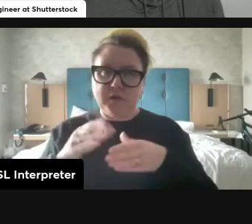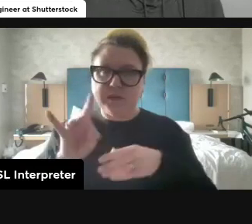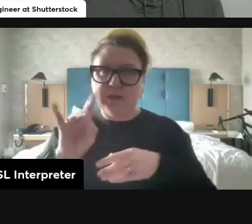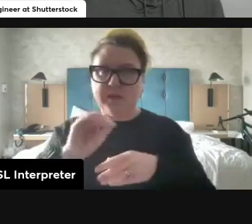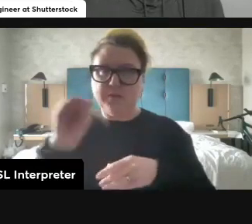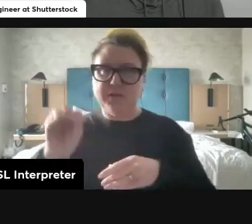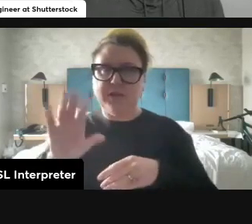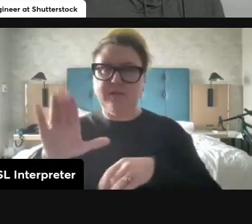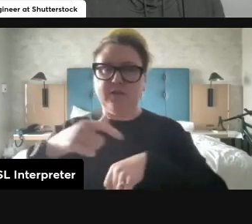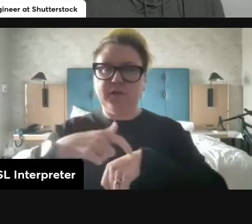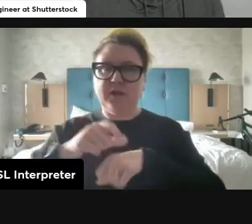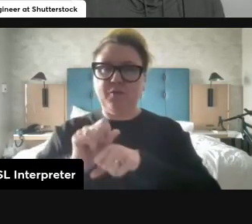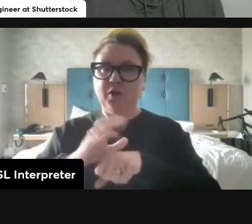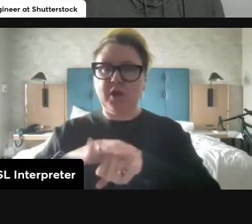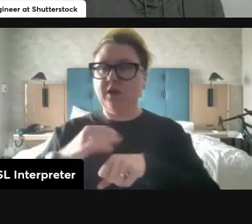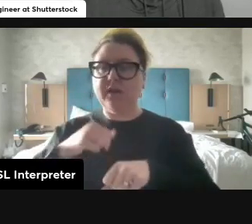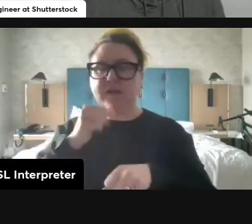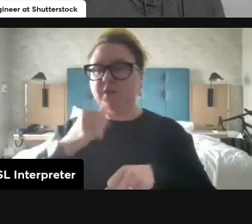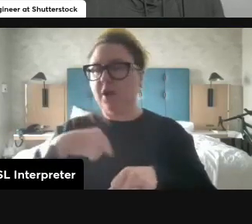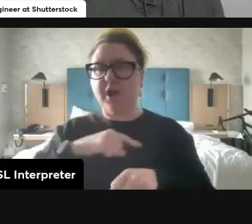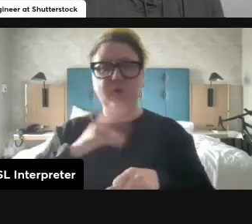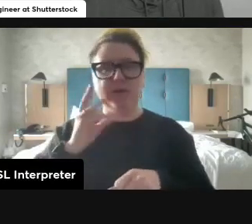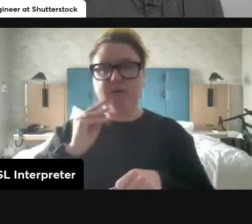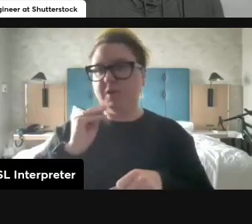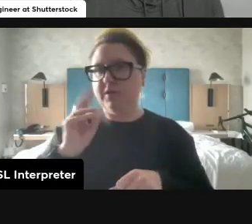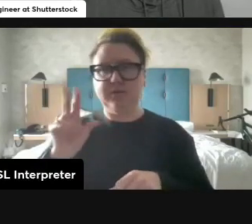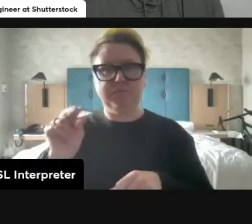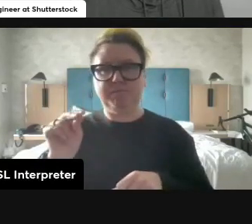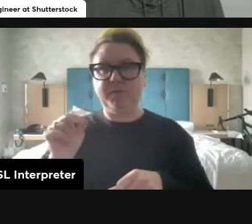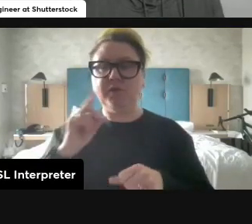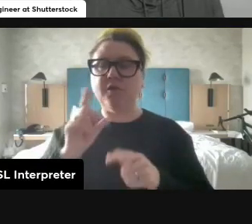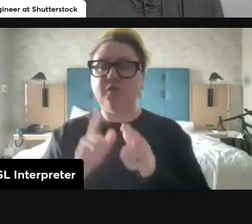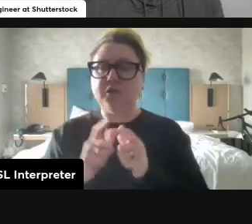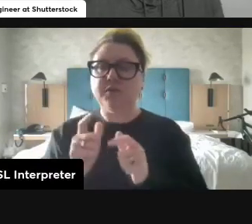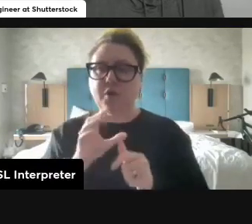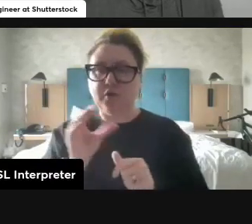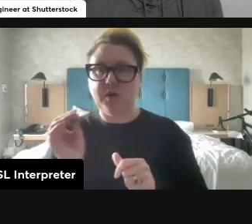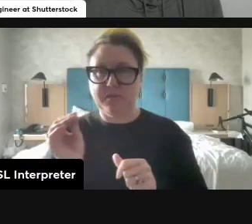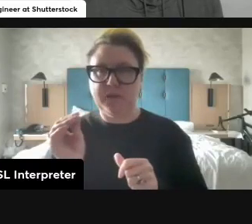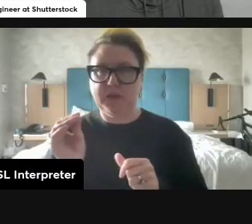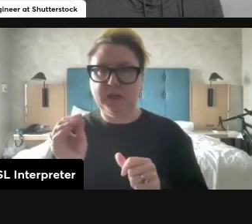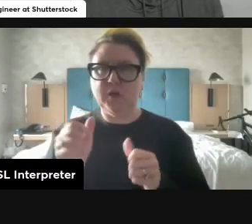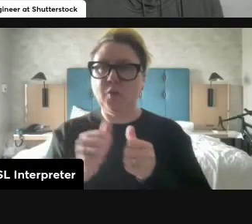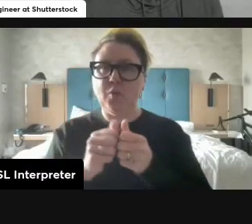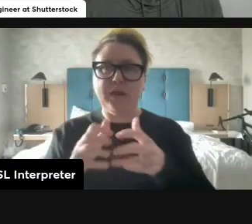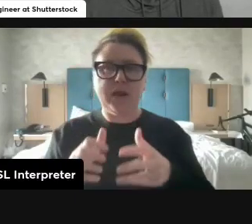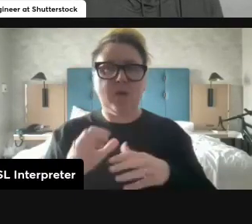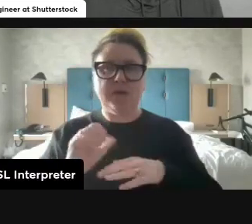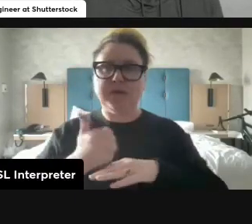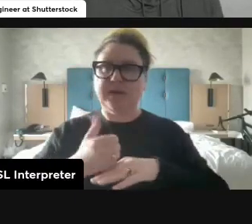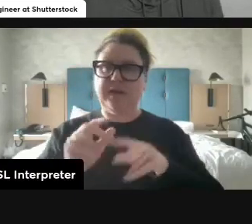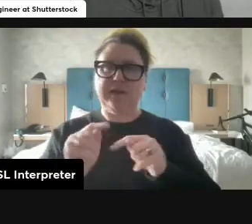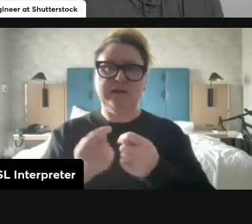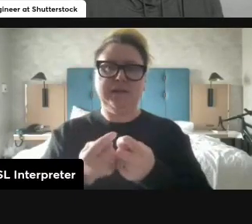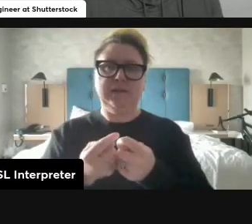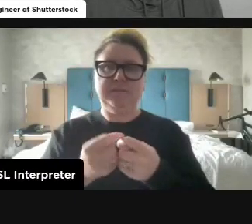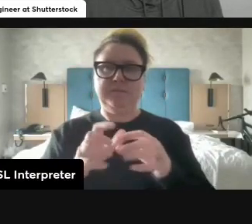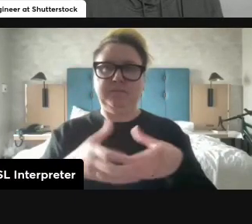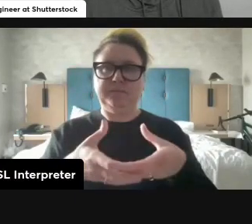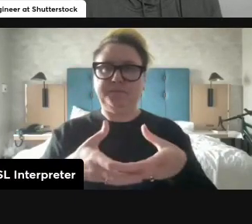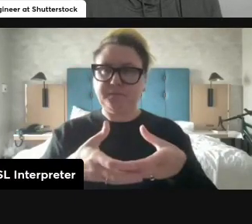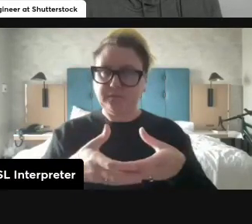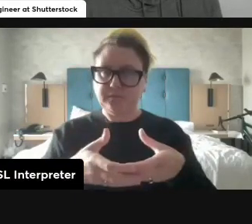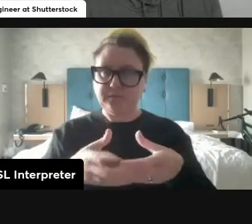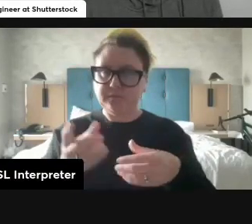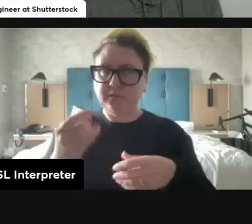working on this, and that's not been our experience. So even for a smaller company, without a dedicated team, if